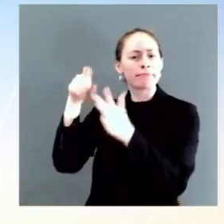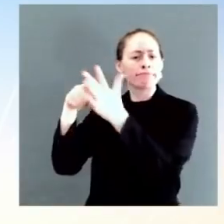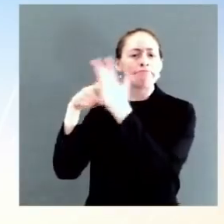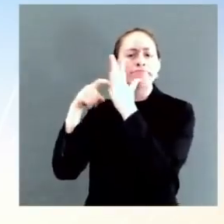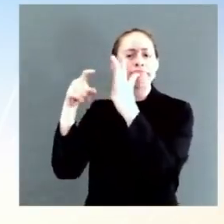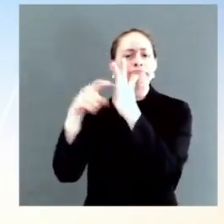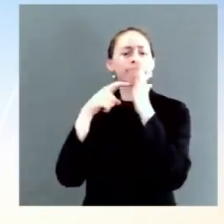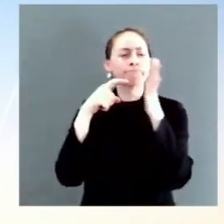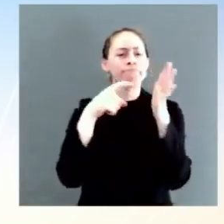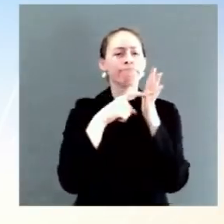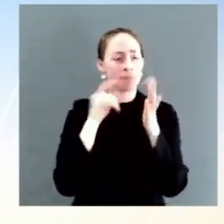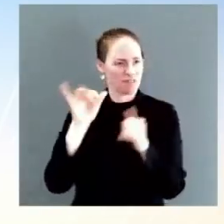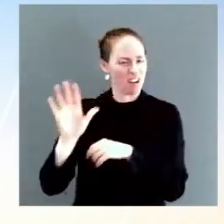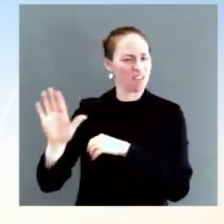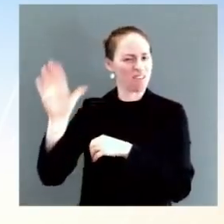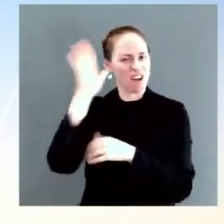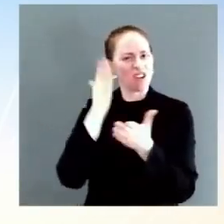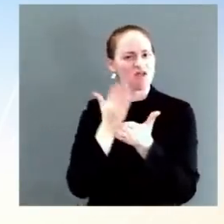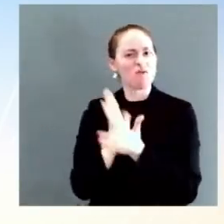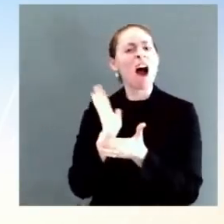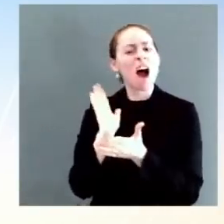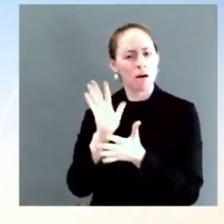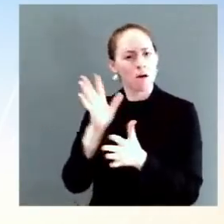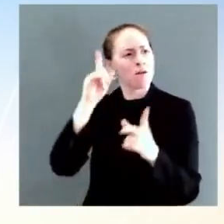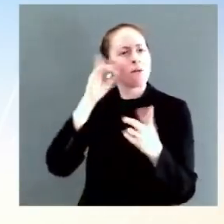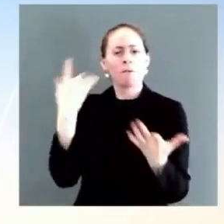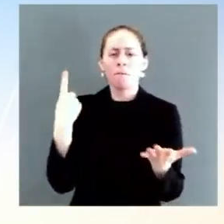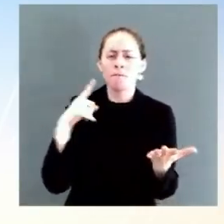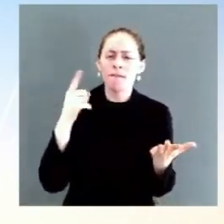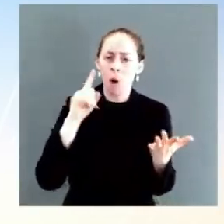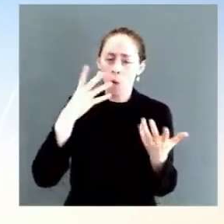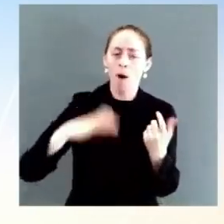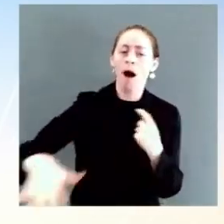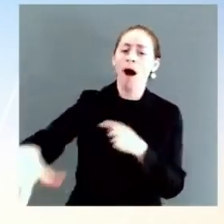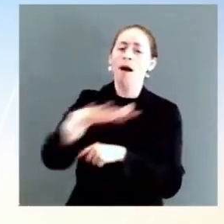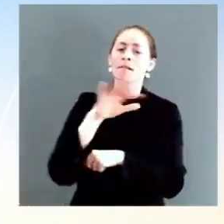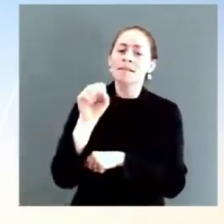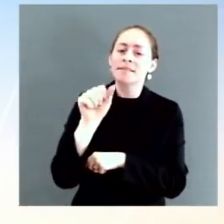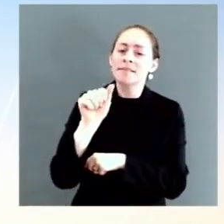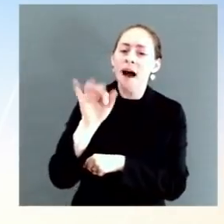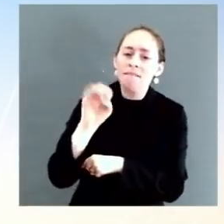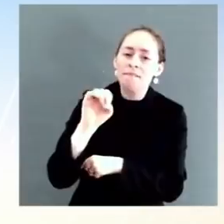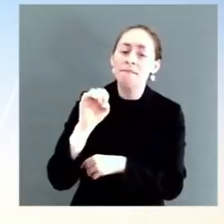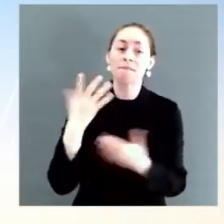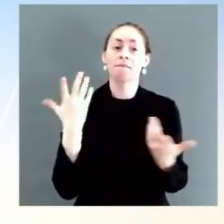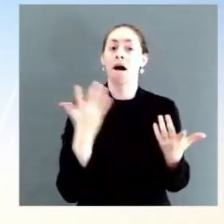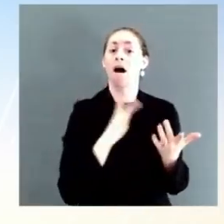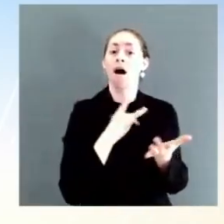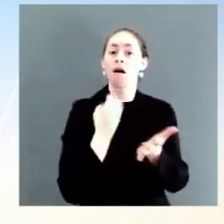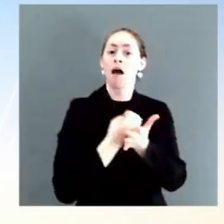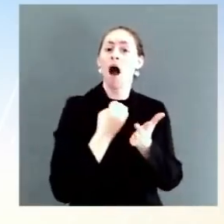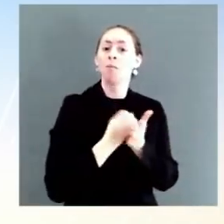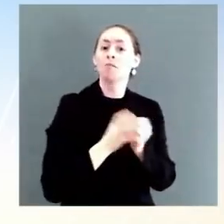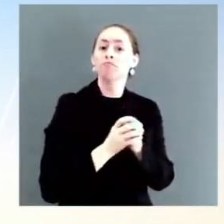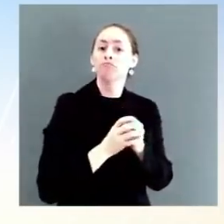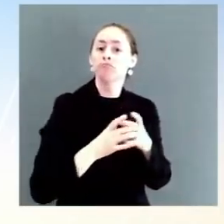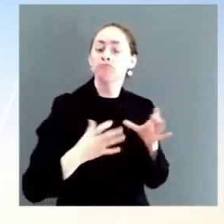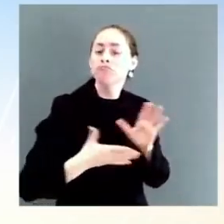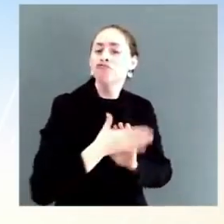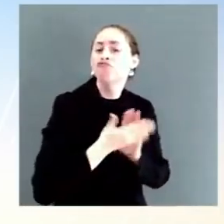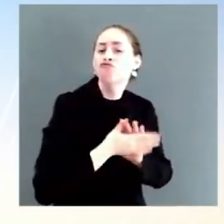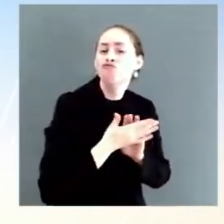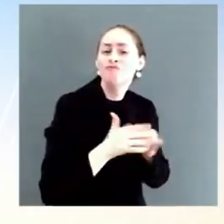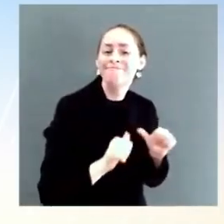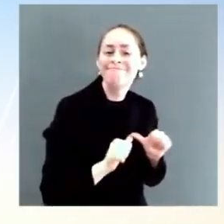helps the economy, and that's something we certainly support and advocate for people doing. Okay, to the questions from earlier about messaging,